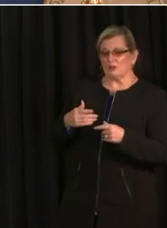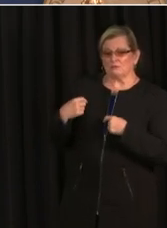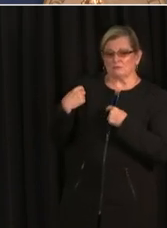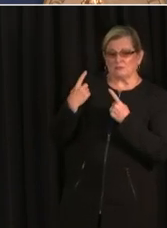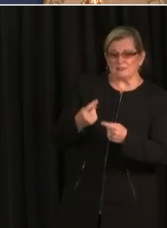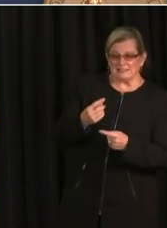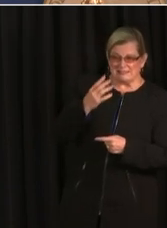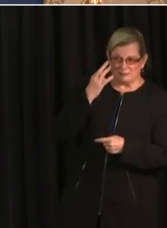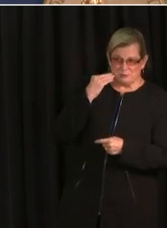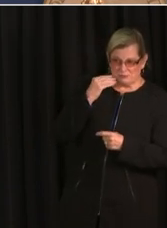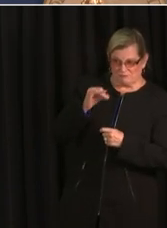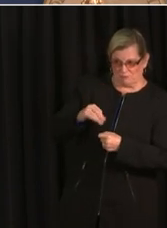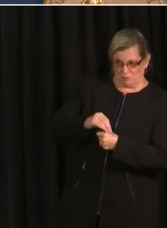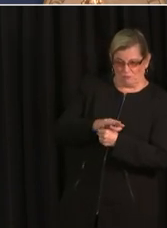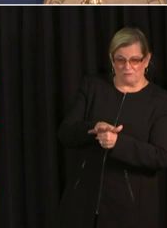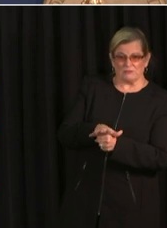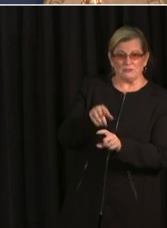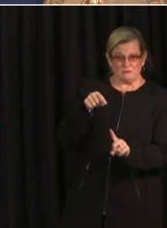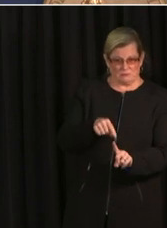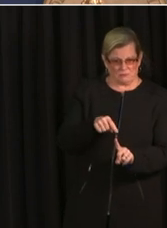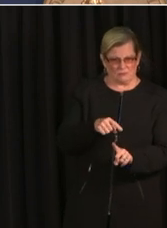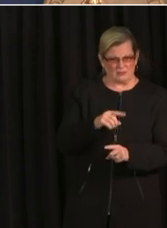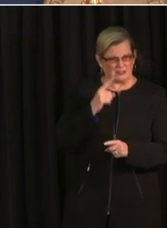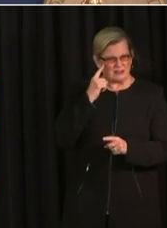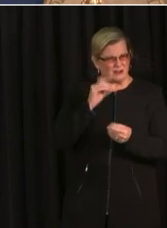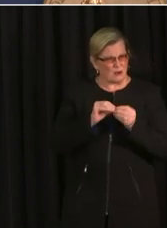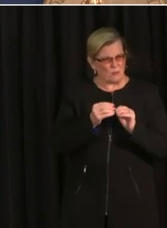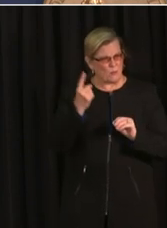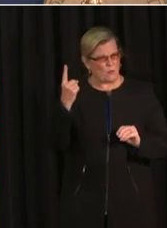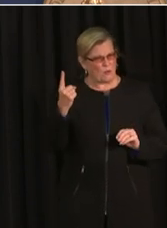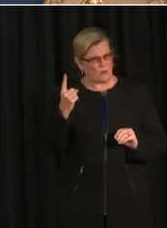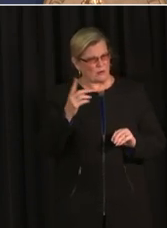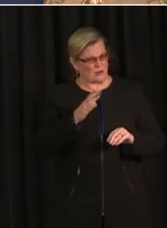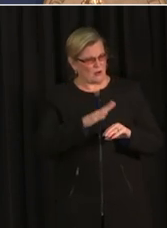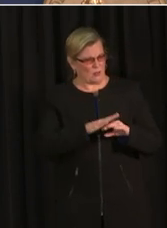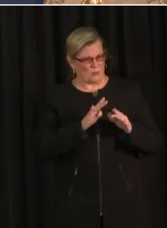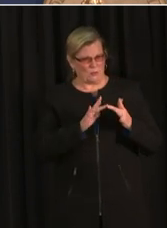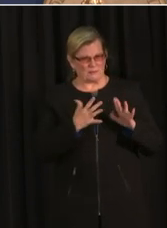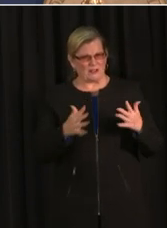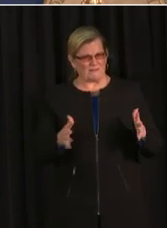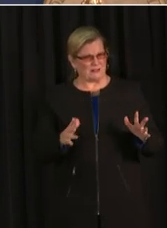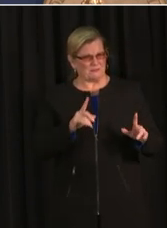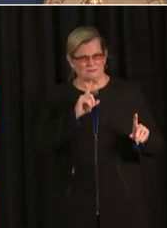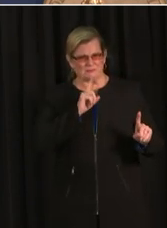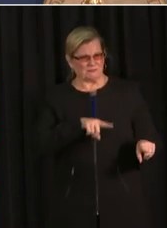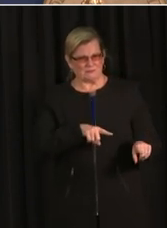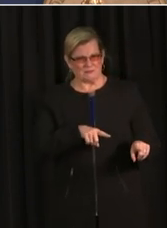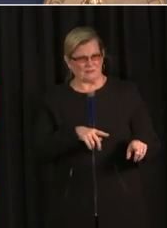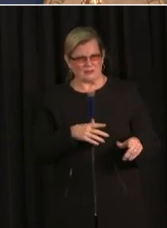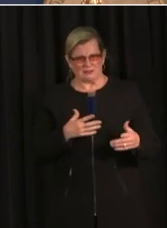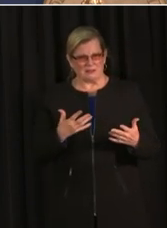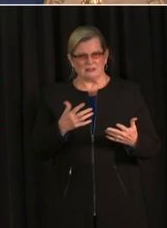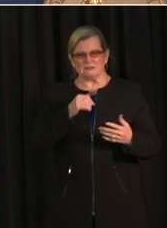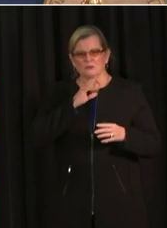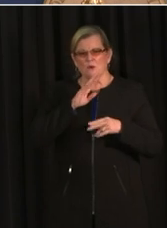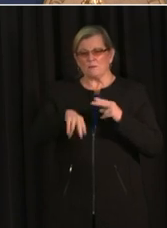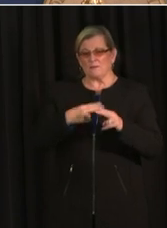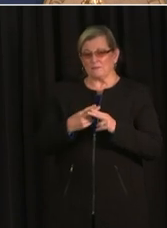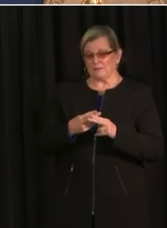with COVID. One number that I think we report on our website but haven't highlighted here is that